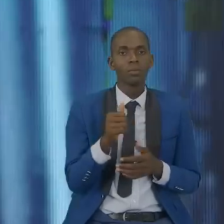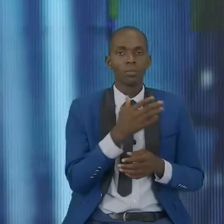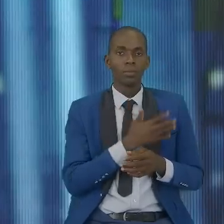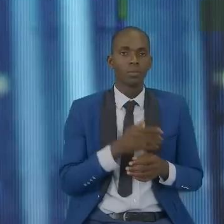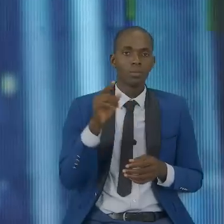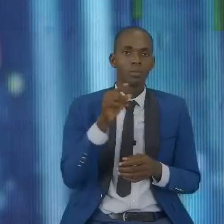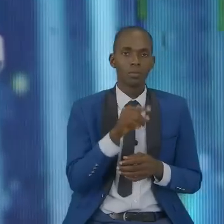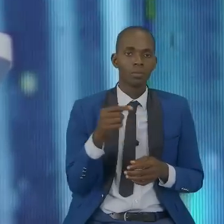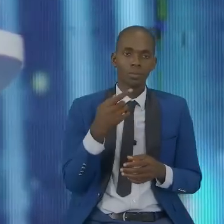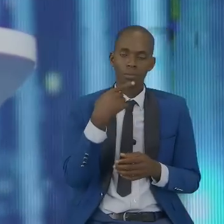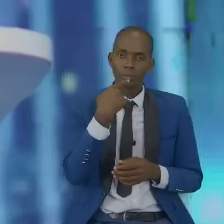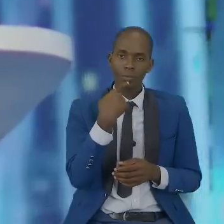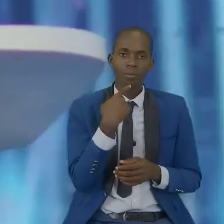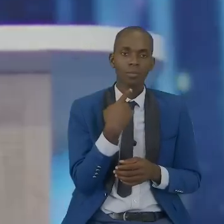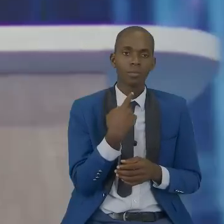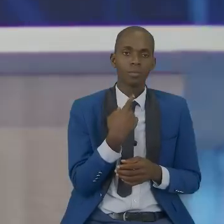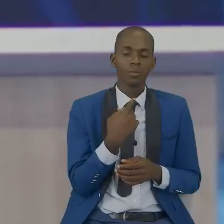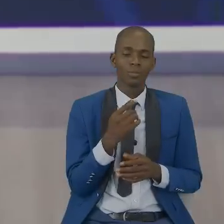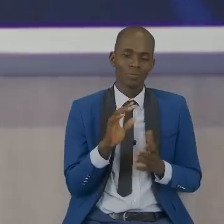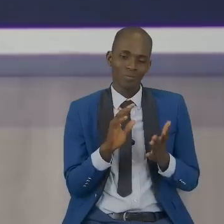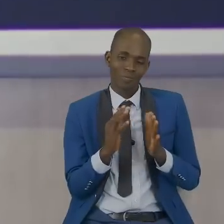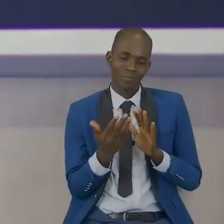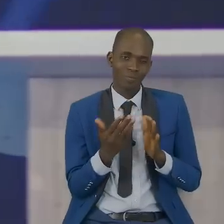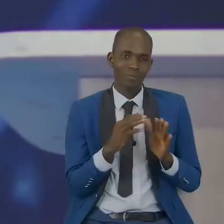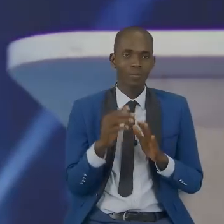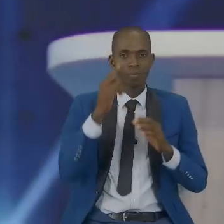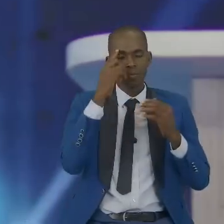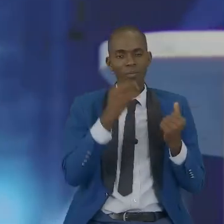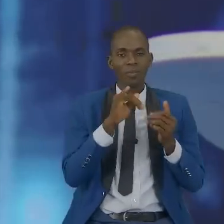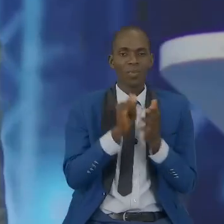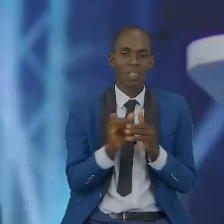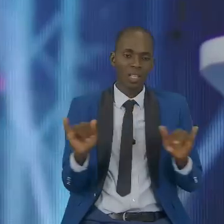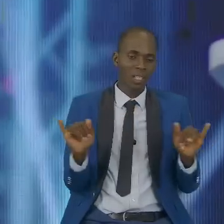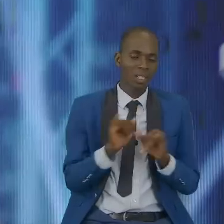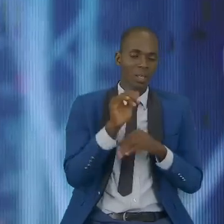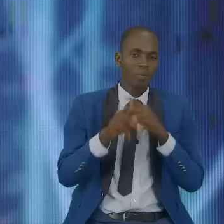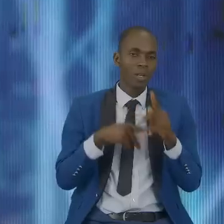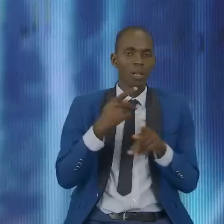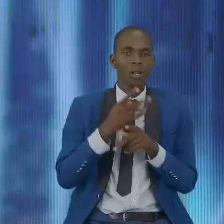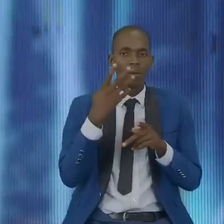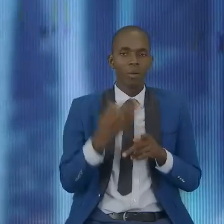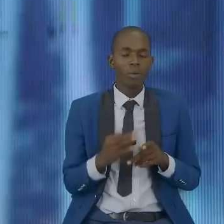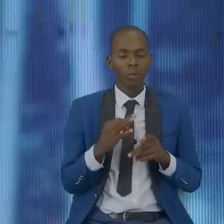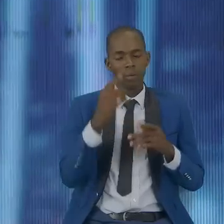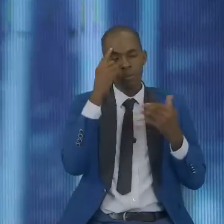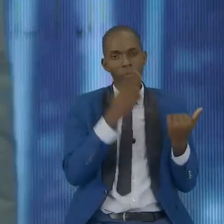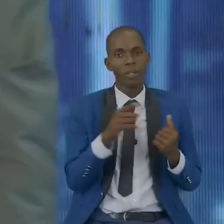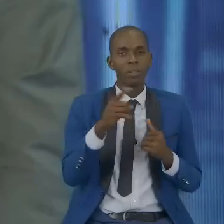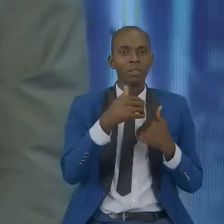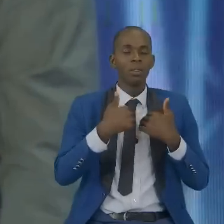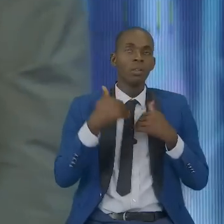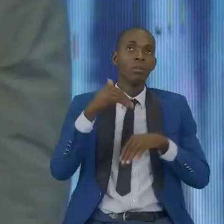therefore speak. Similar faith. The same kind of faith they had at that time.